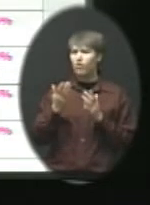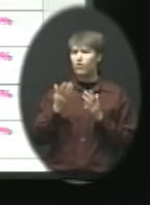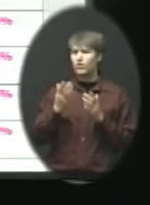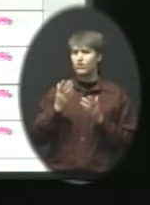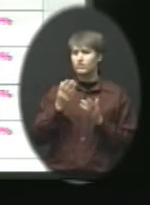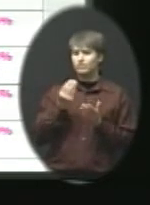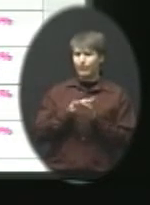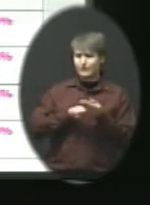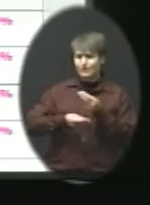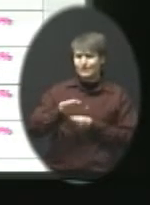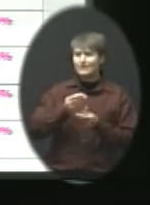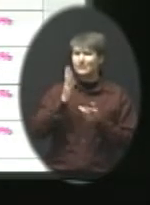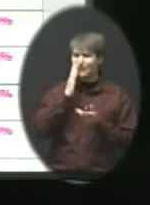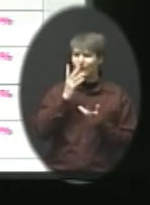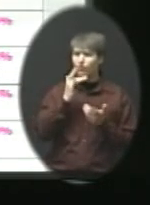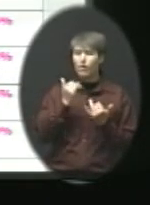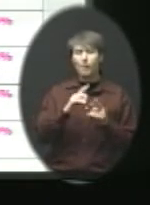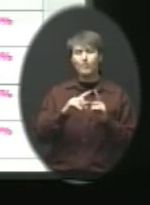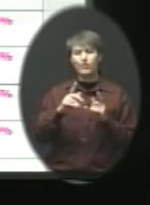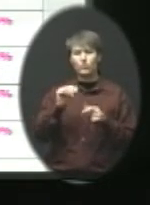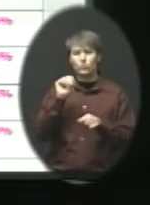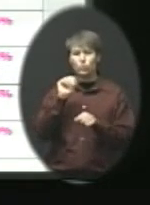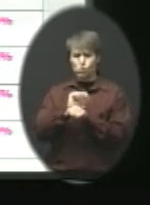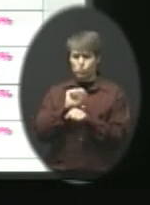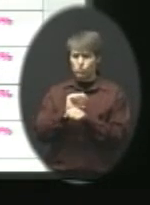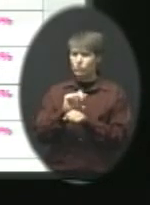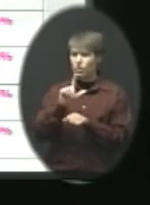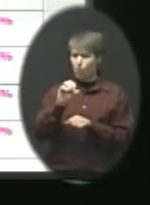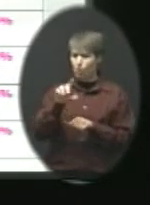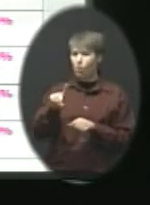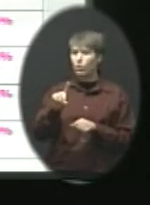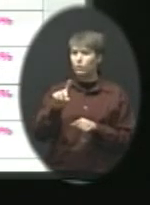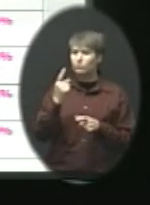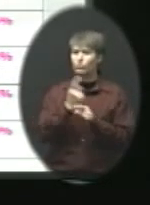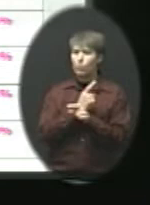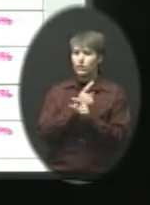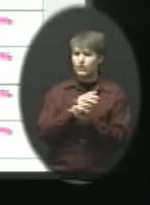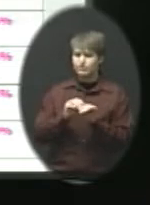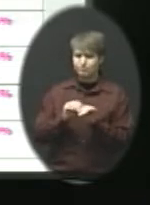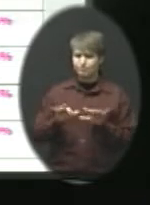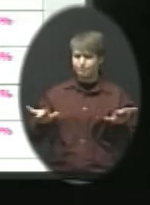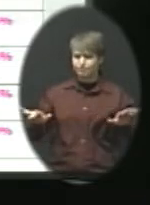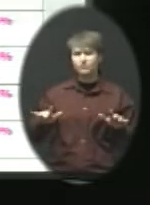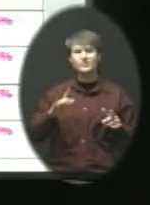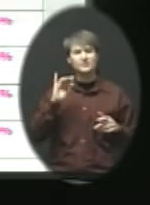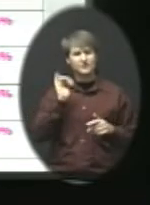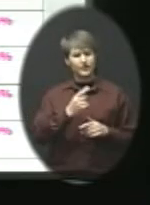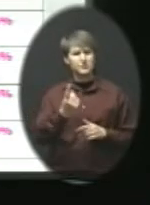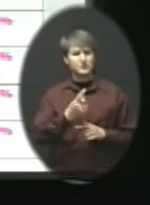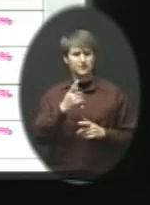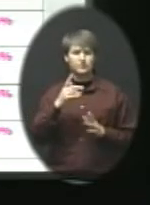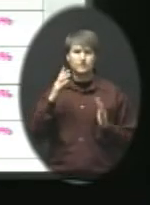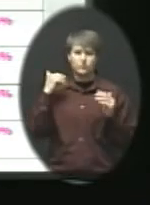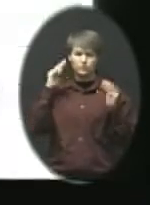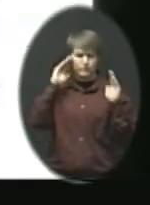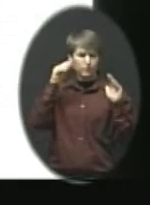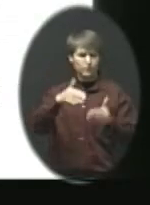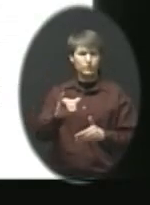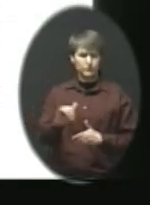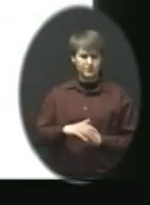our budget constraints, is the workload being appropriately distributed. So that's another area that we're looking at as